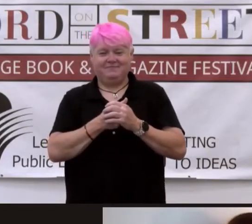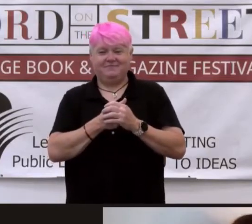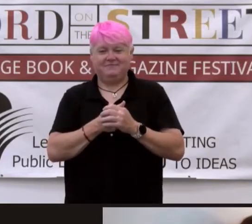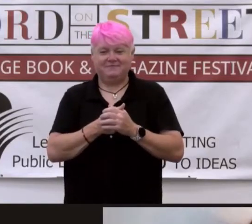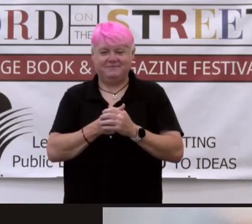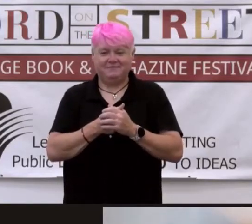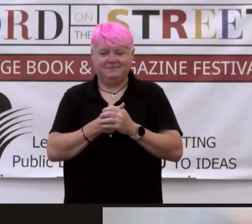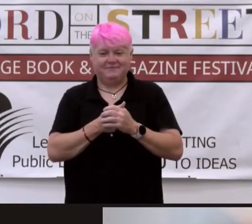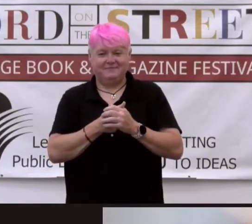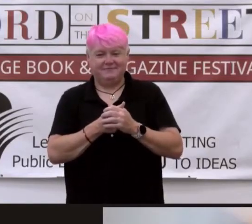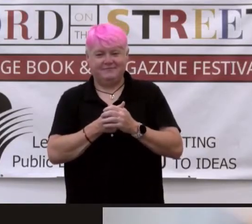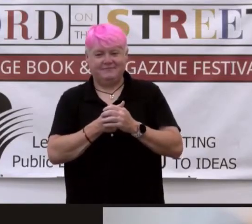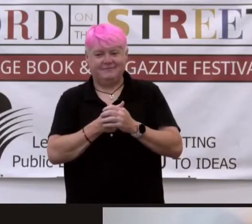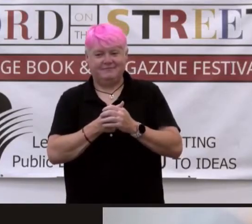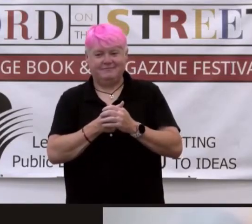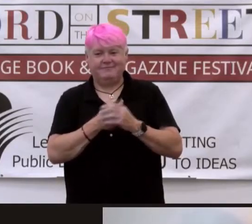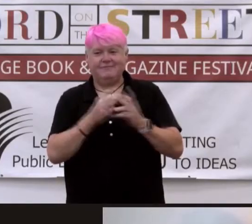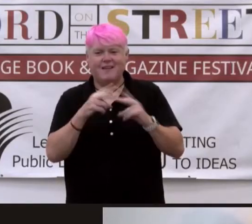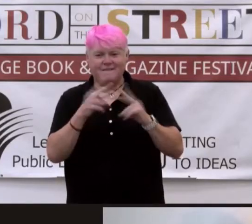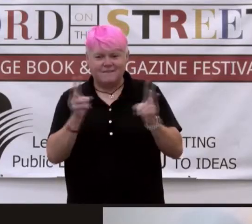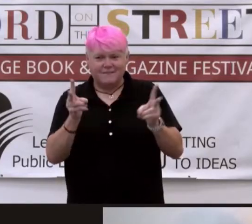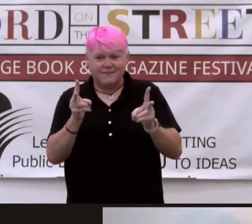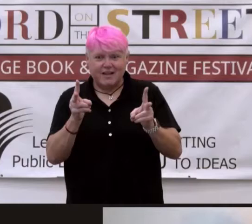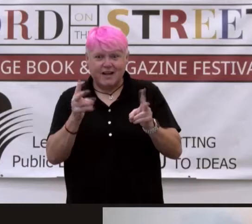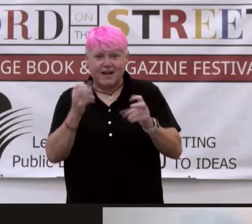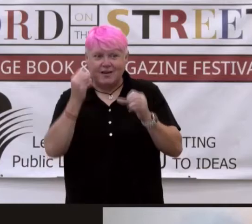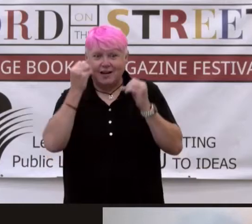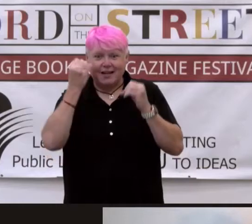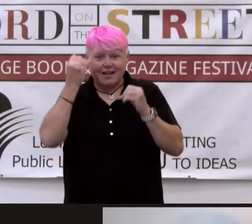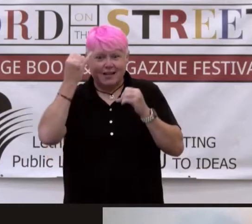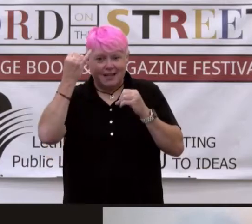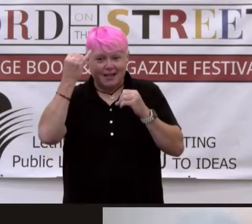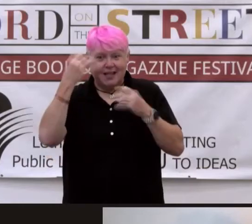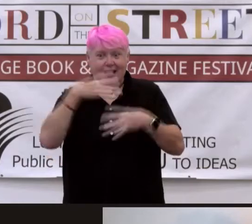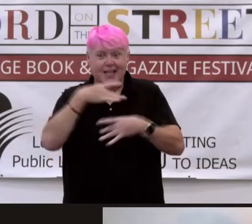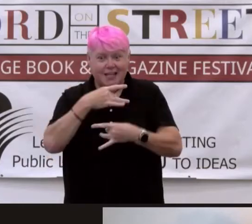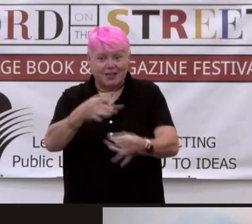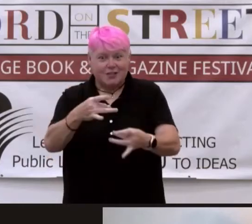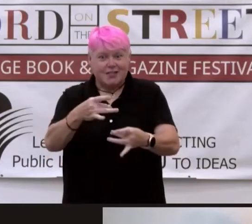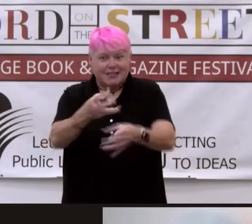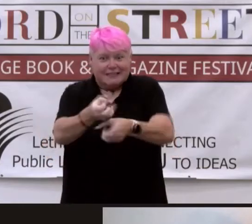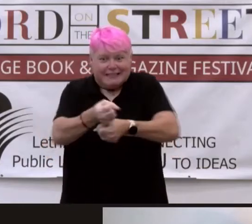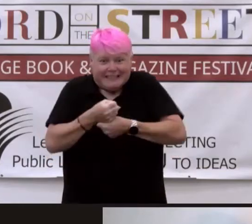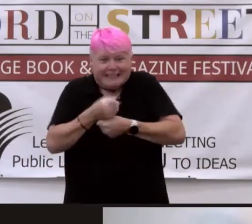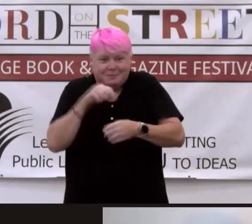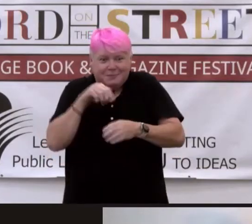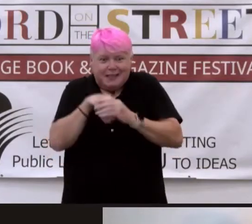Yes, it's a very gripping story. It definitely sucked me in. And,